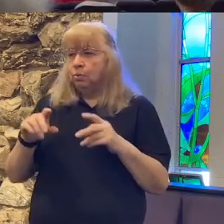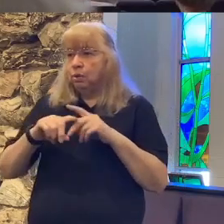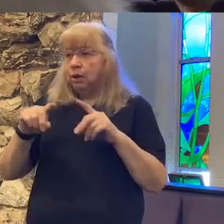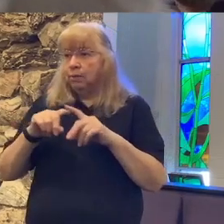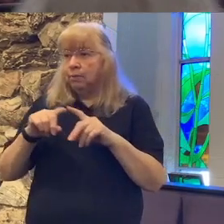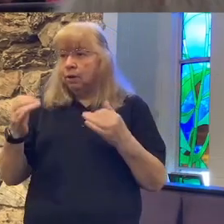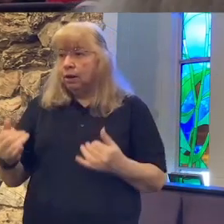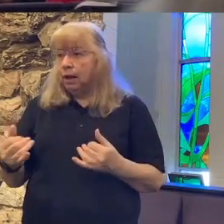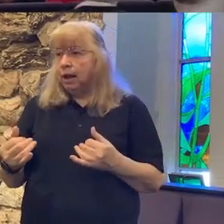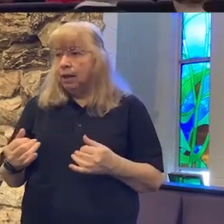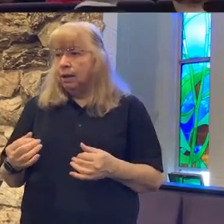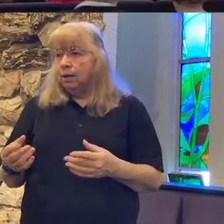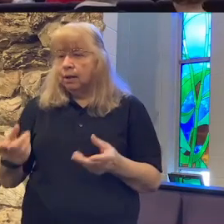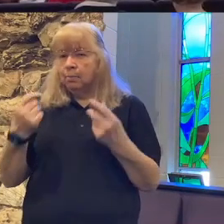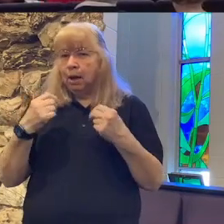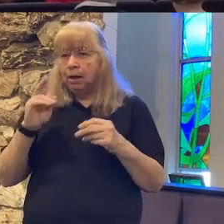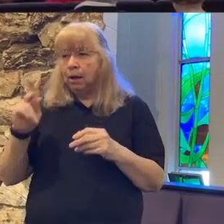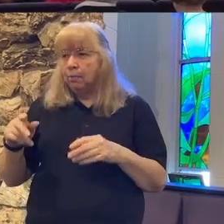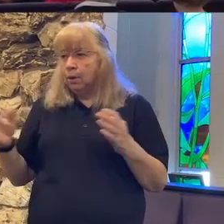here.